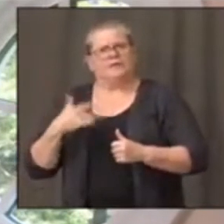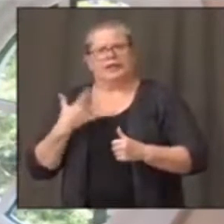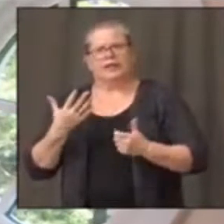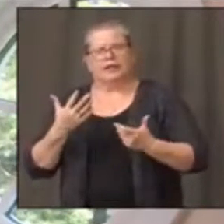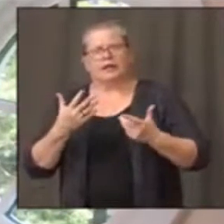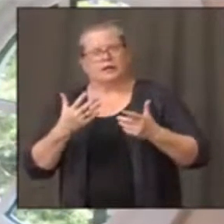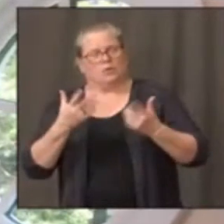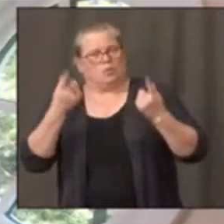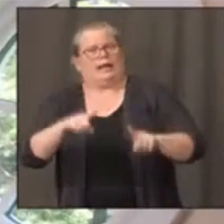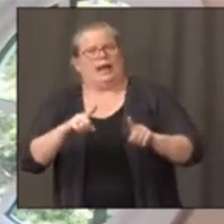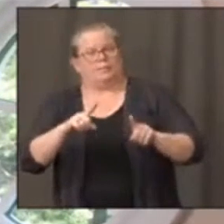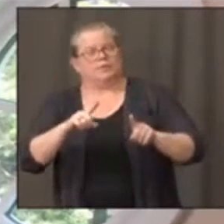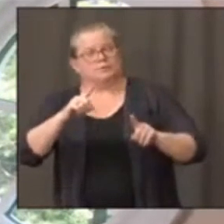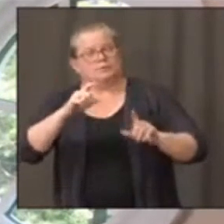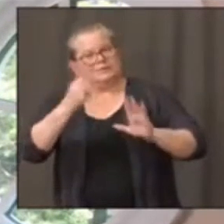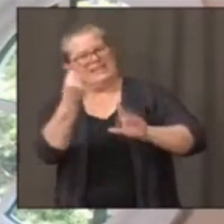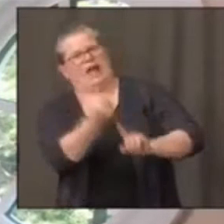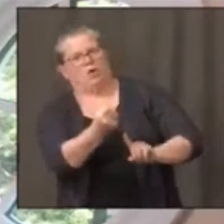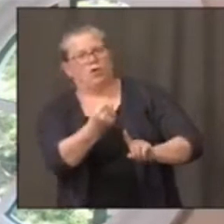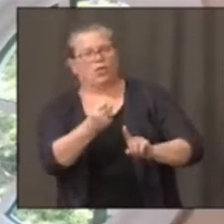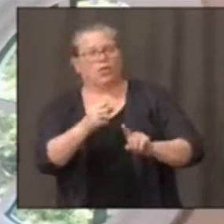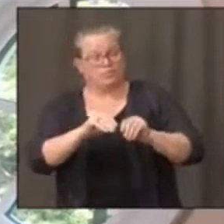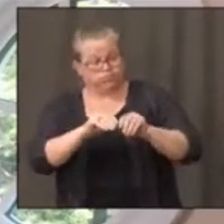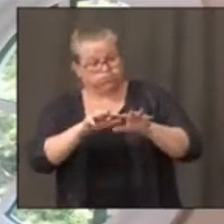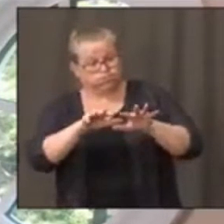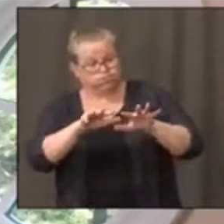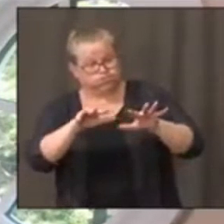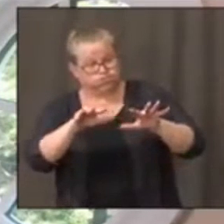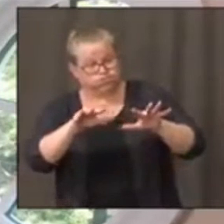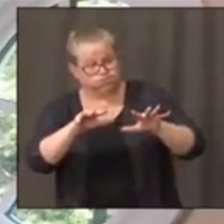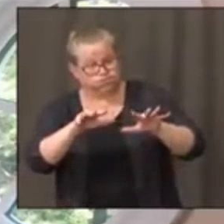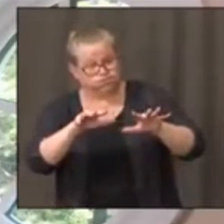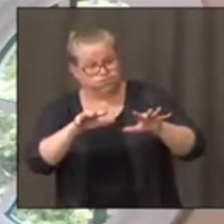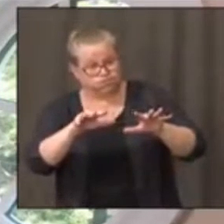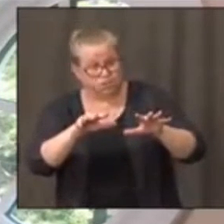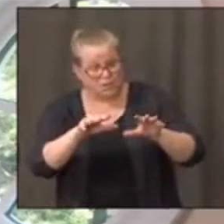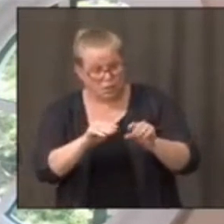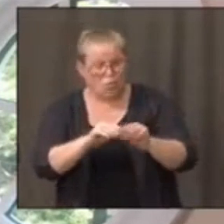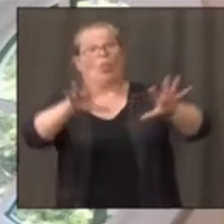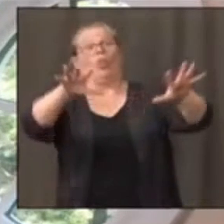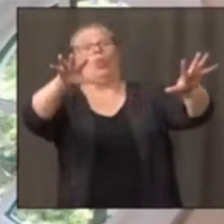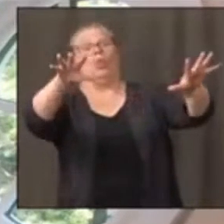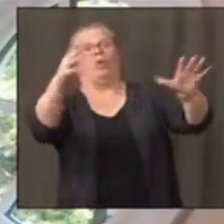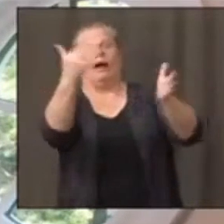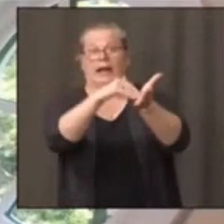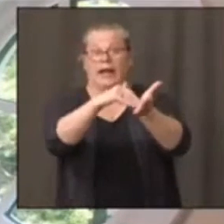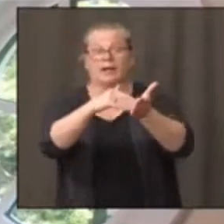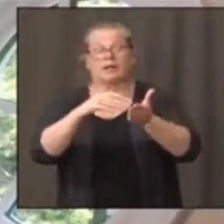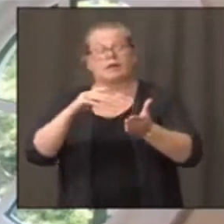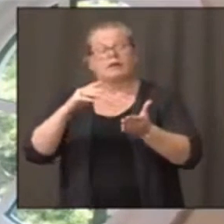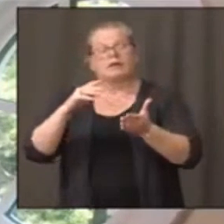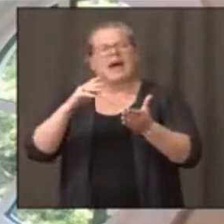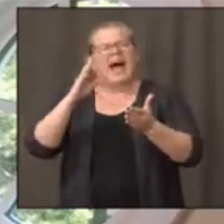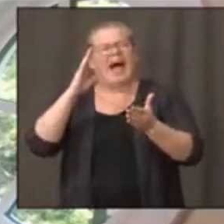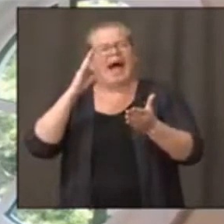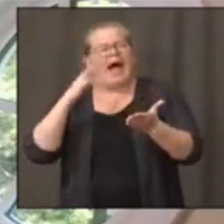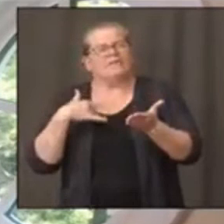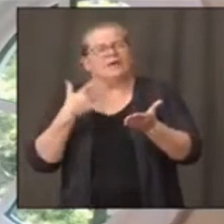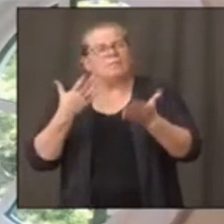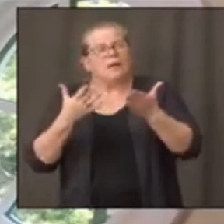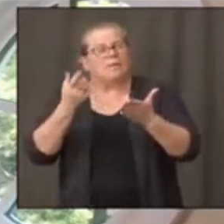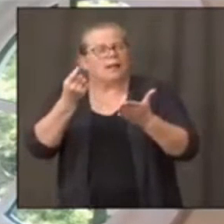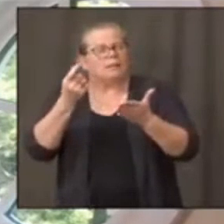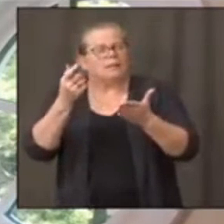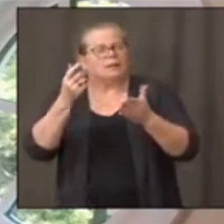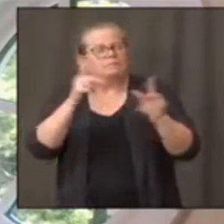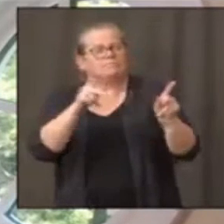flu season. Flu starts as a regionalized epidemic, and then eventually we get a sort of national epidemic of